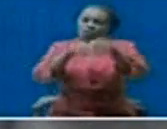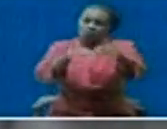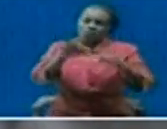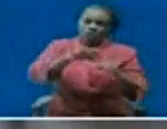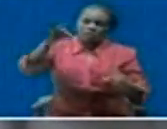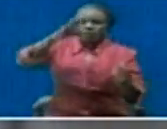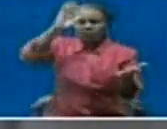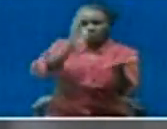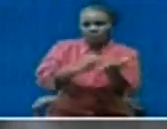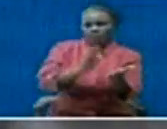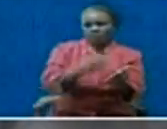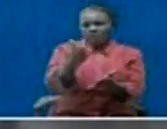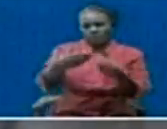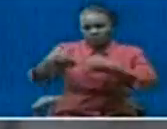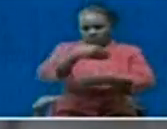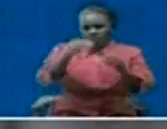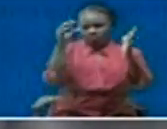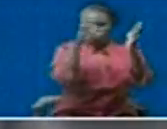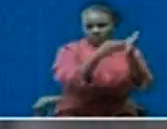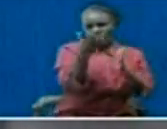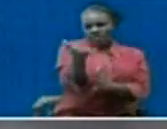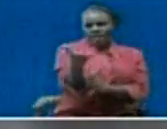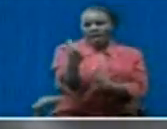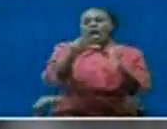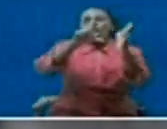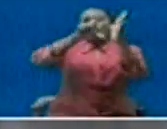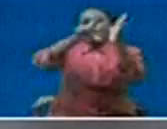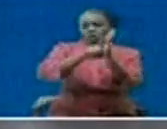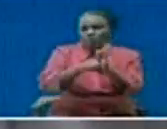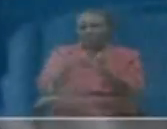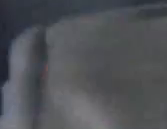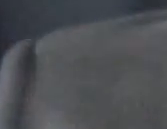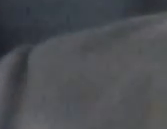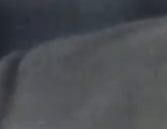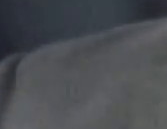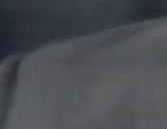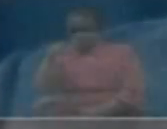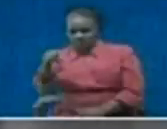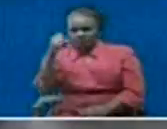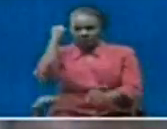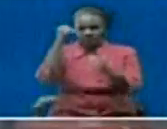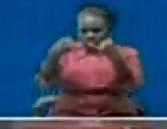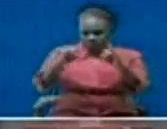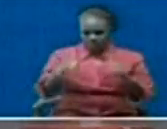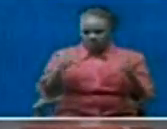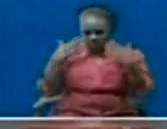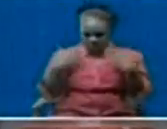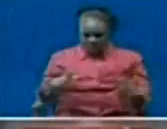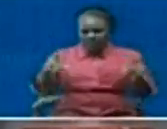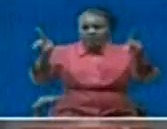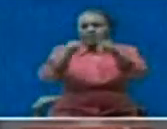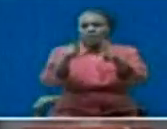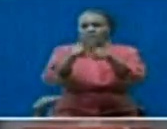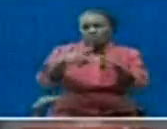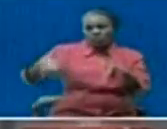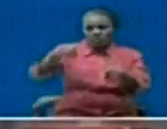this recommendation and this dialogue and put what needs to be put into law. The executive, go in and execute this according to what we've